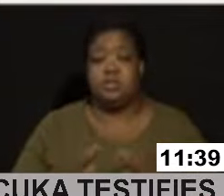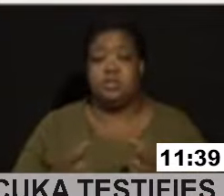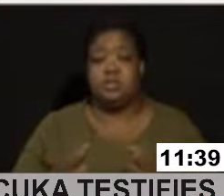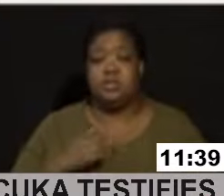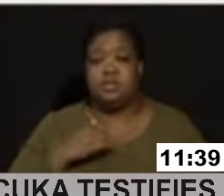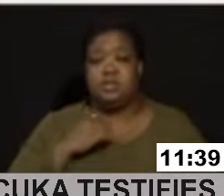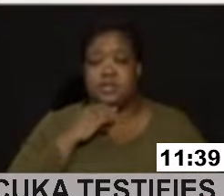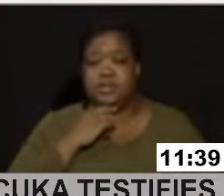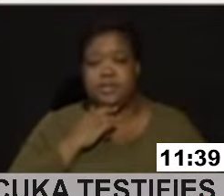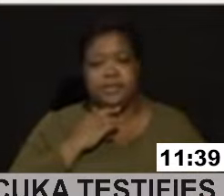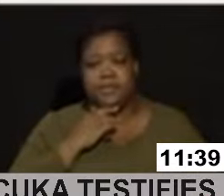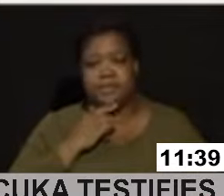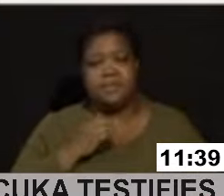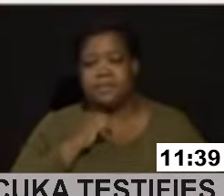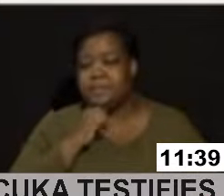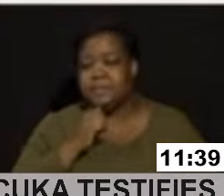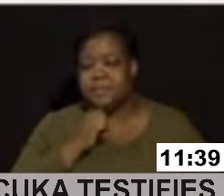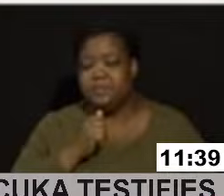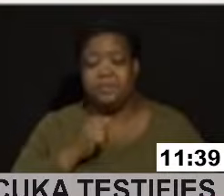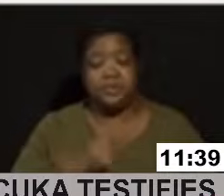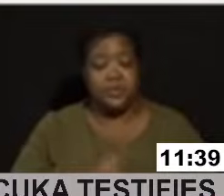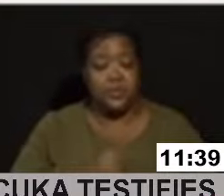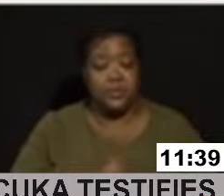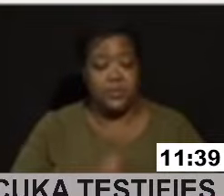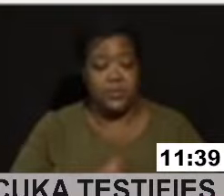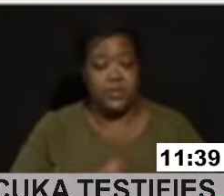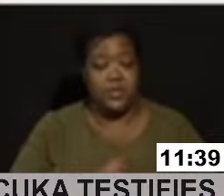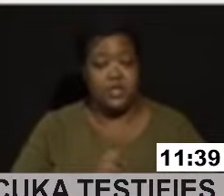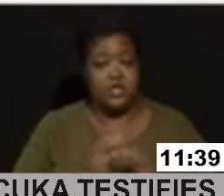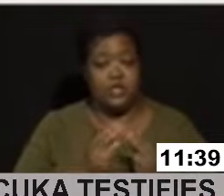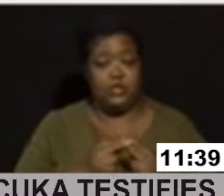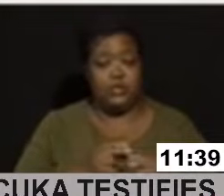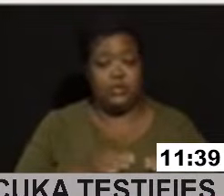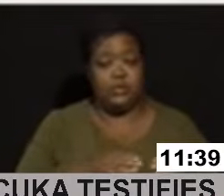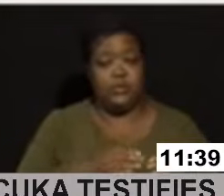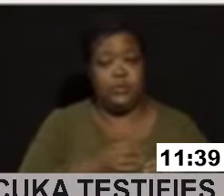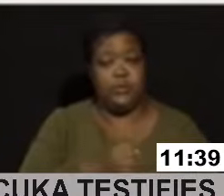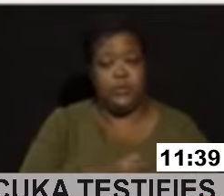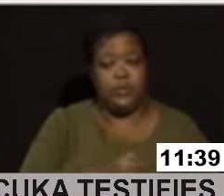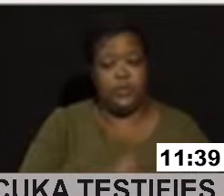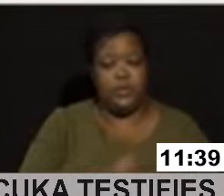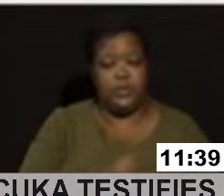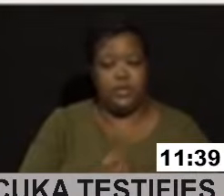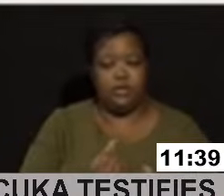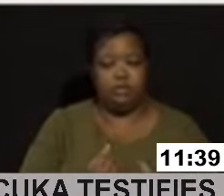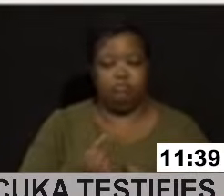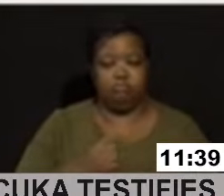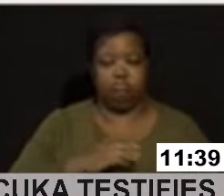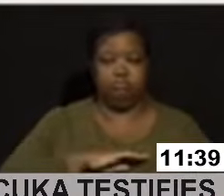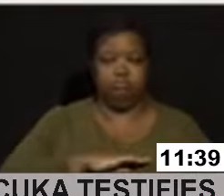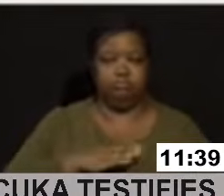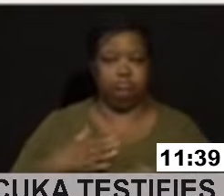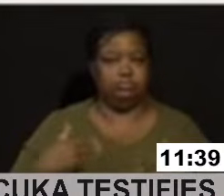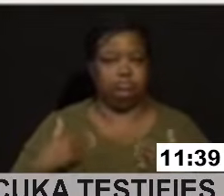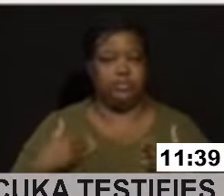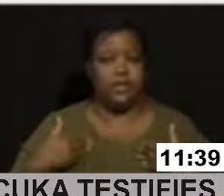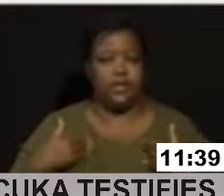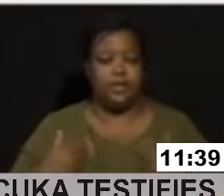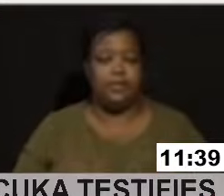was satisfied with the work that the unit had performed at the time. I was very impressed with the work that they did.